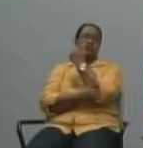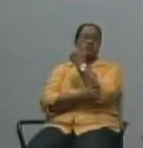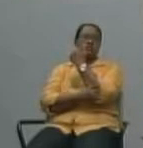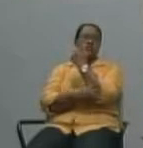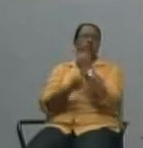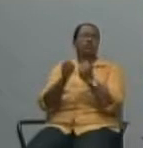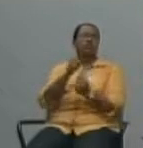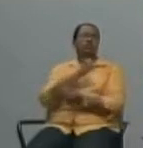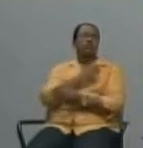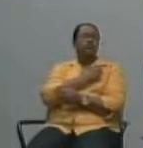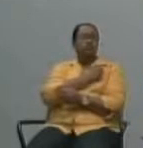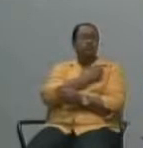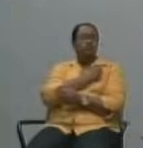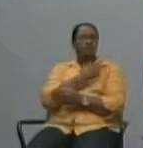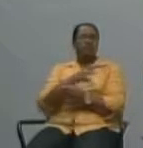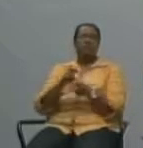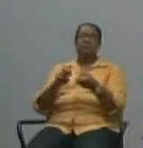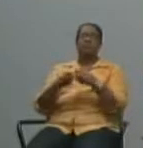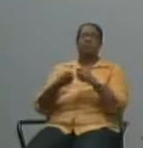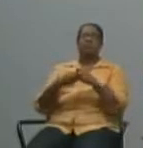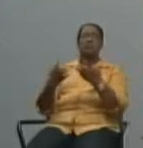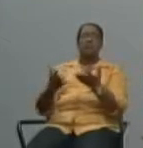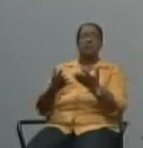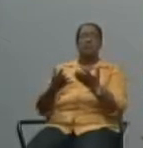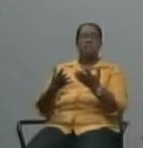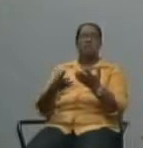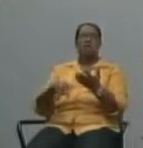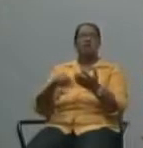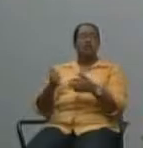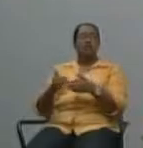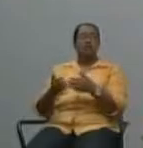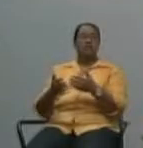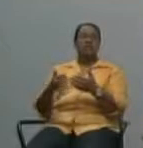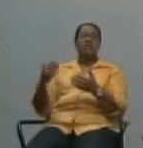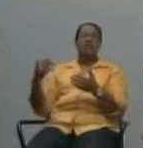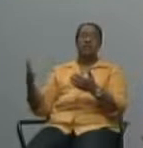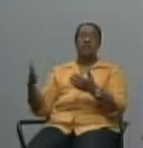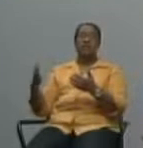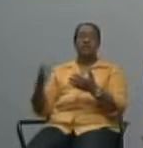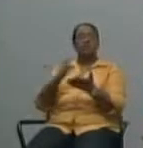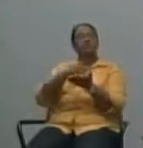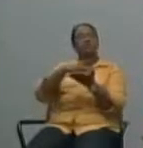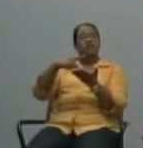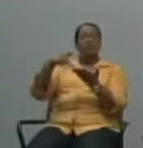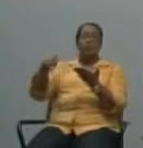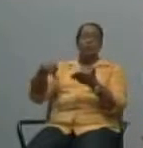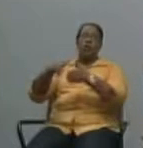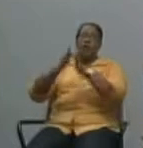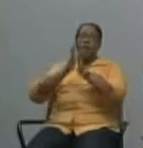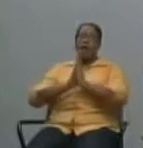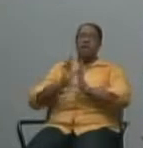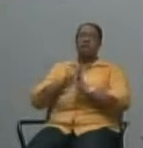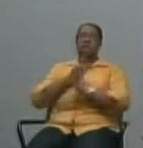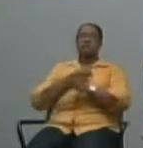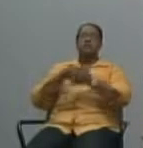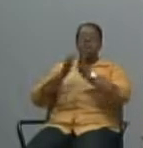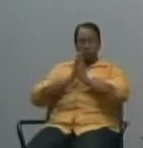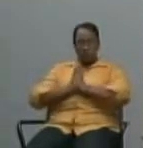us to pray for those who are in high position in public service.